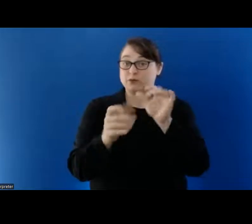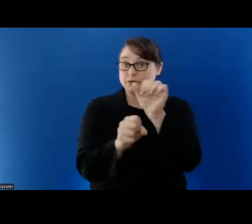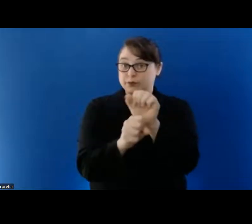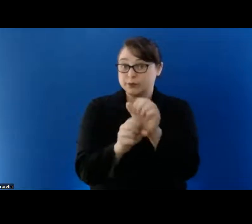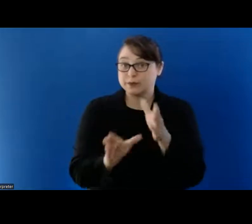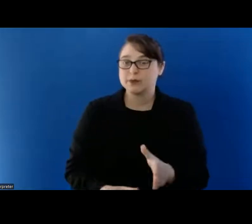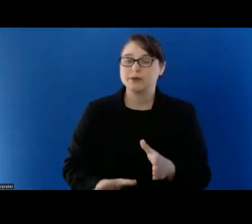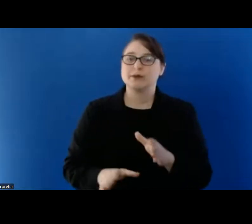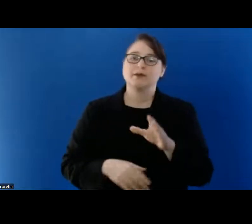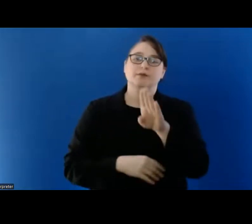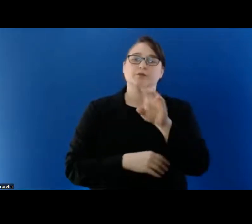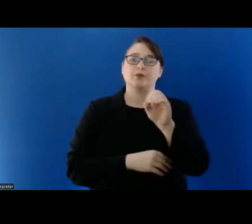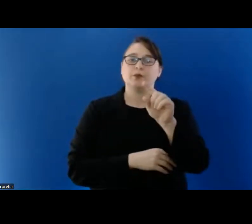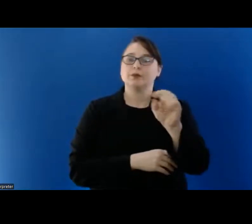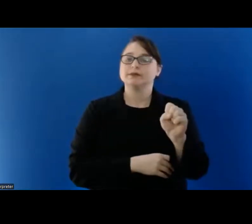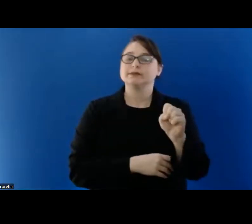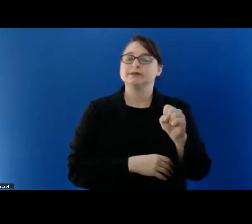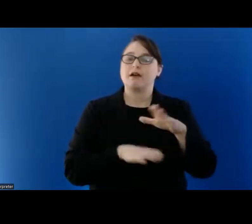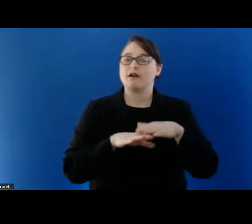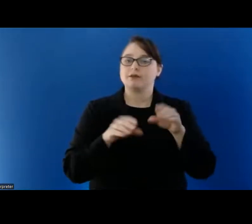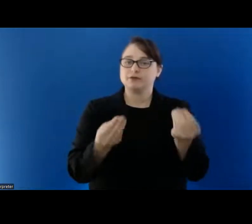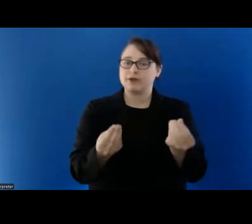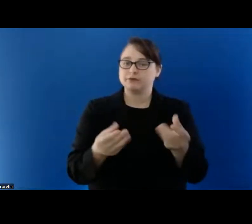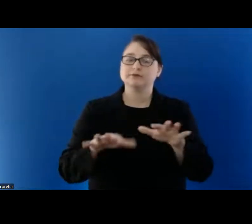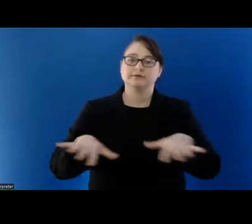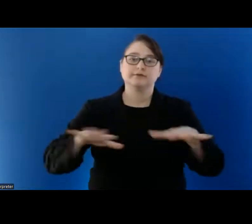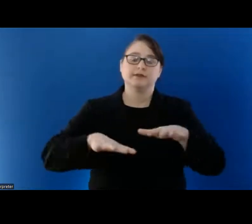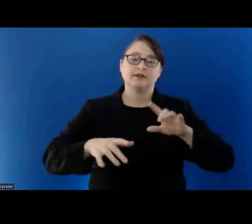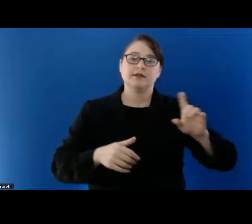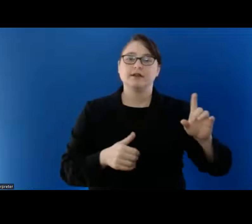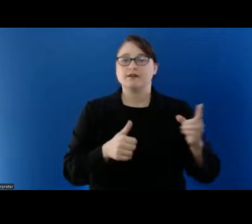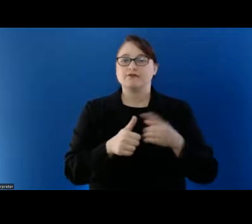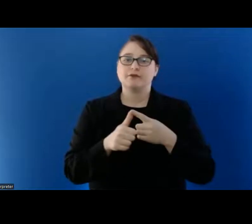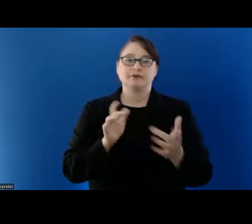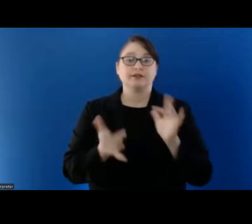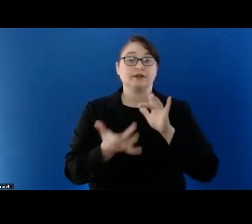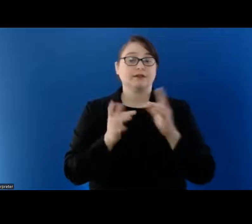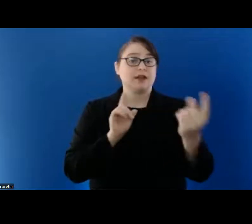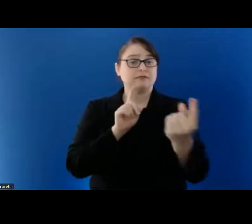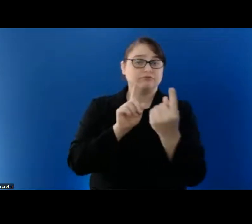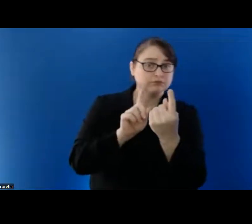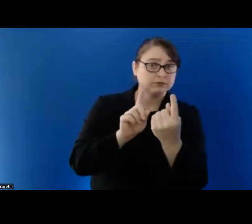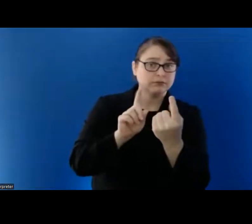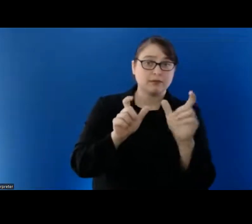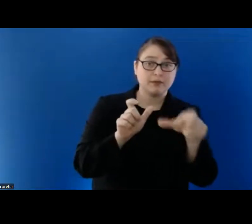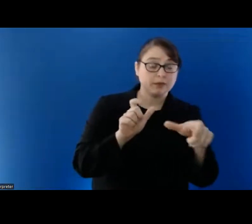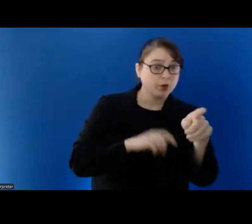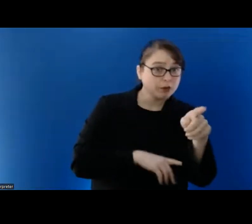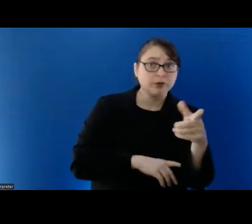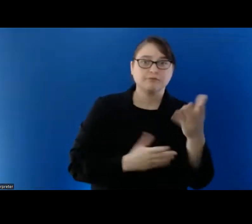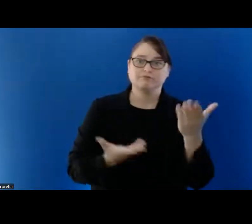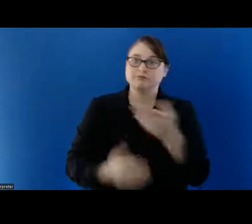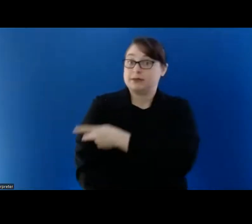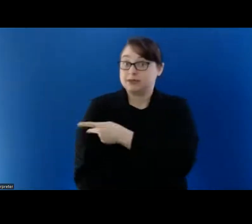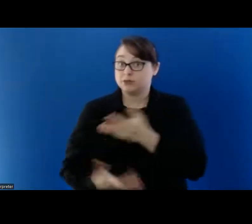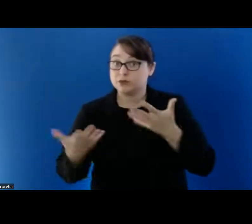ground. They're the individuals, they're sort of the first point of contact for folks that may have either been a patient of ours, but